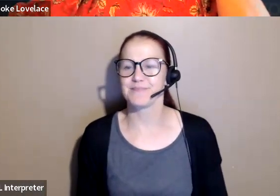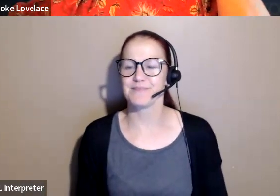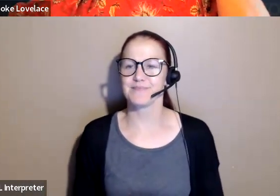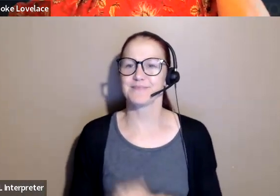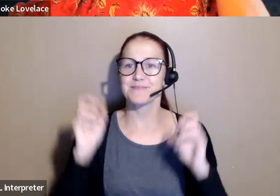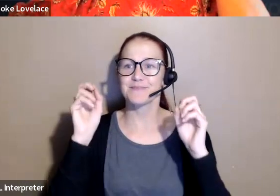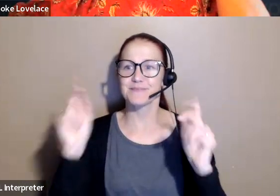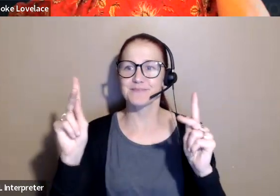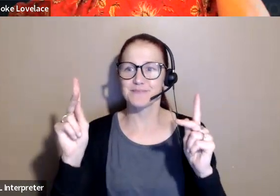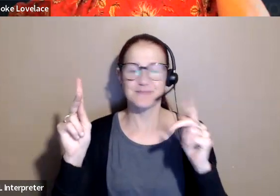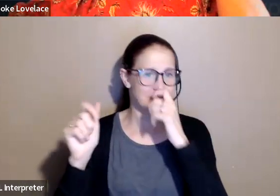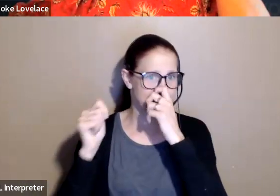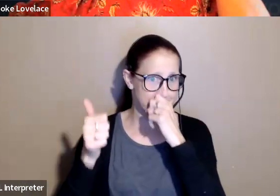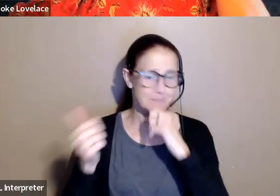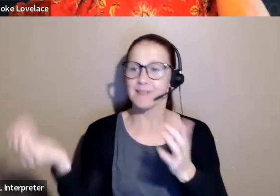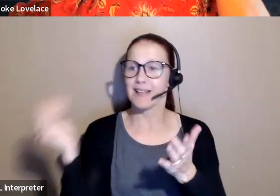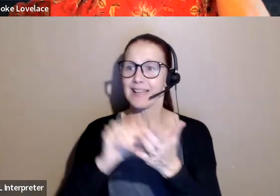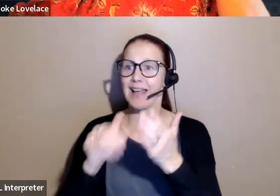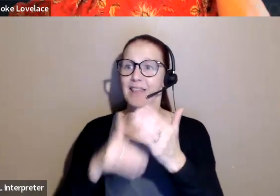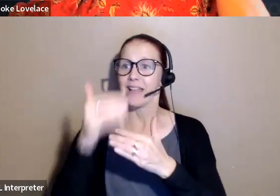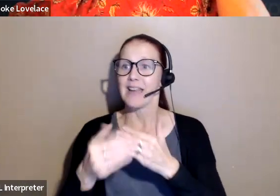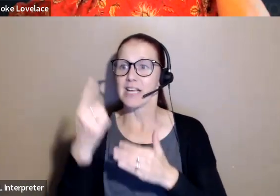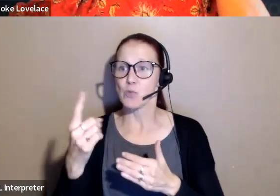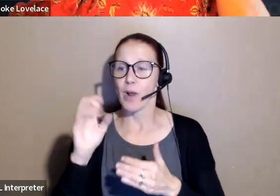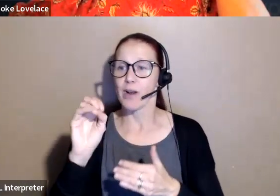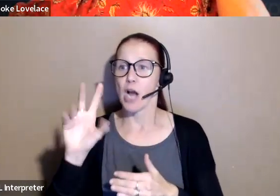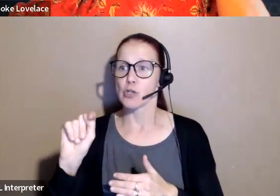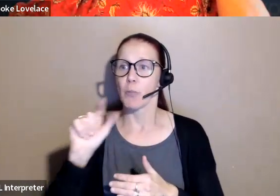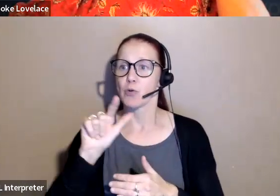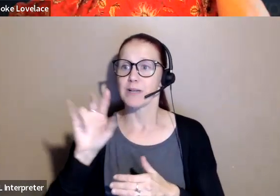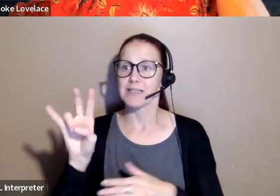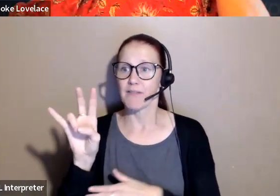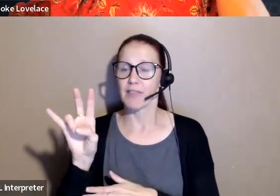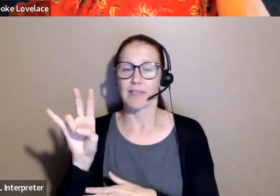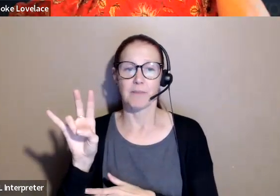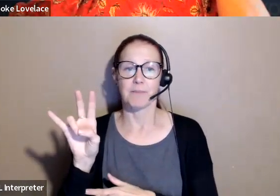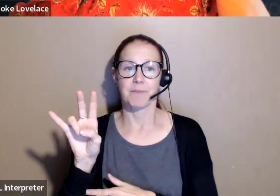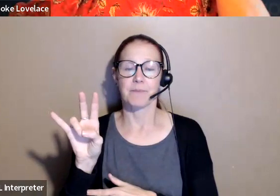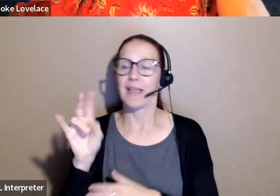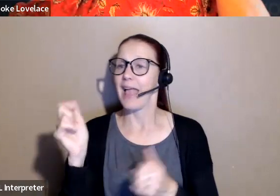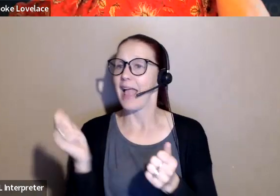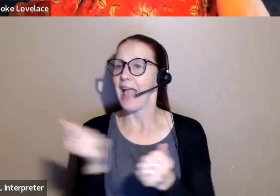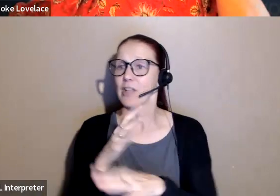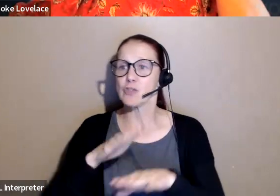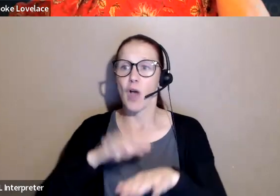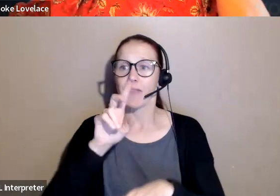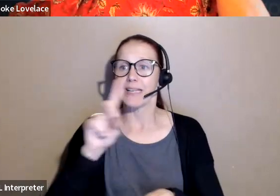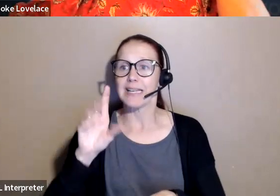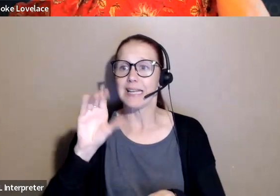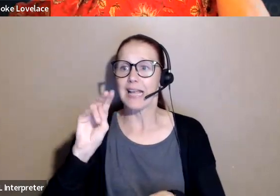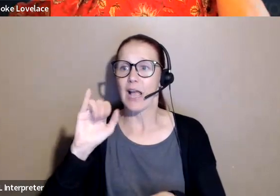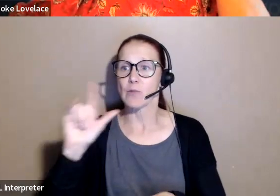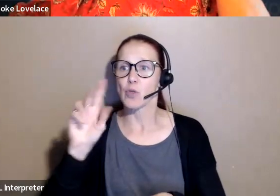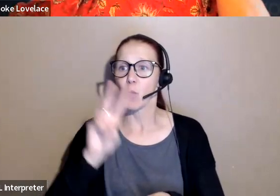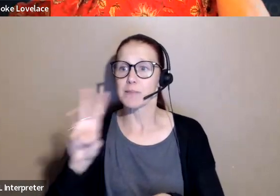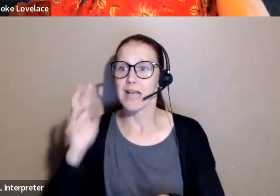All right. Well, again, our next one's on October 27th, and everything's on the DD Council website if you